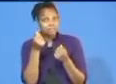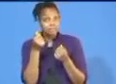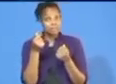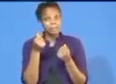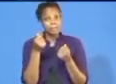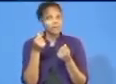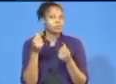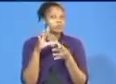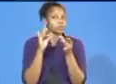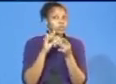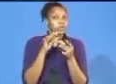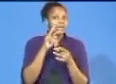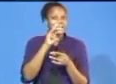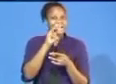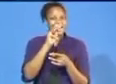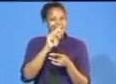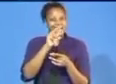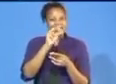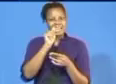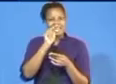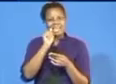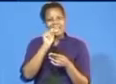Jesus.